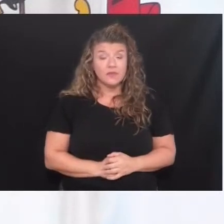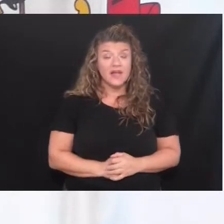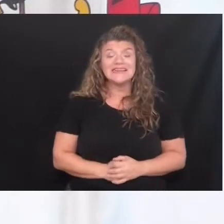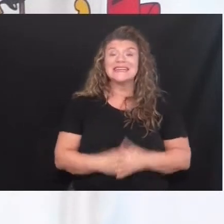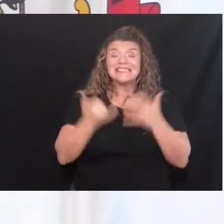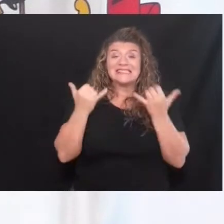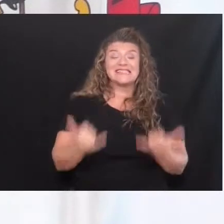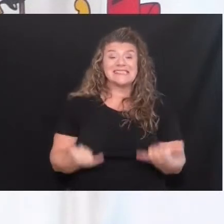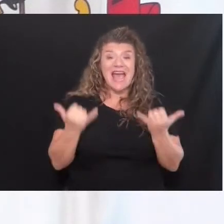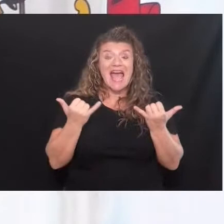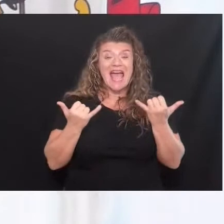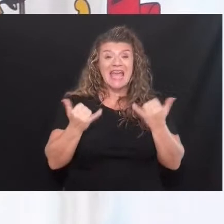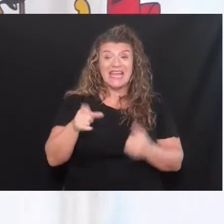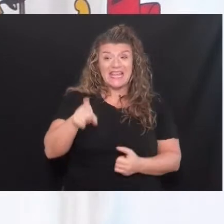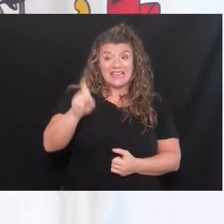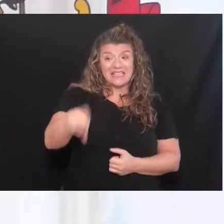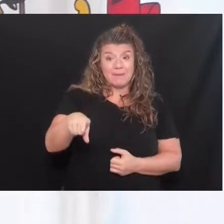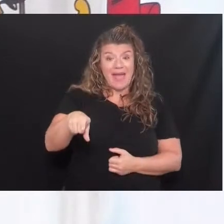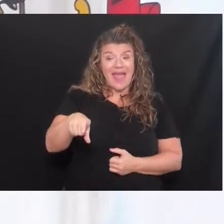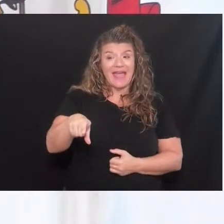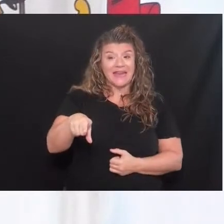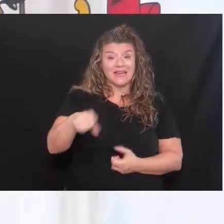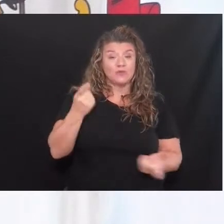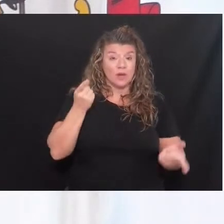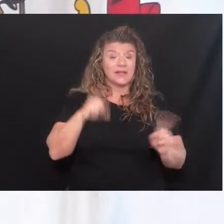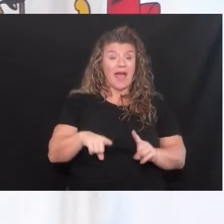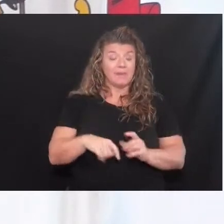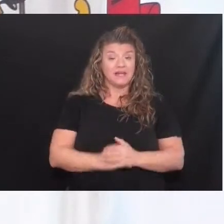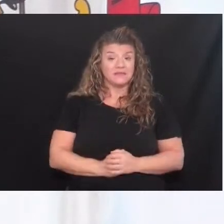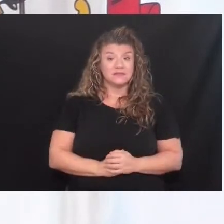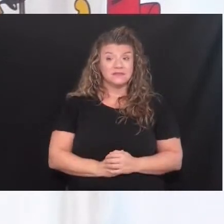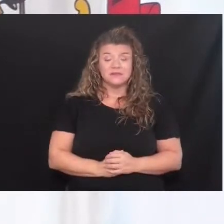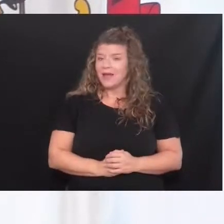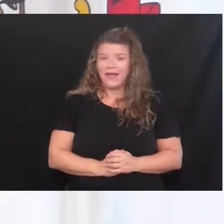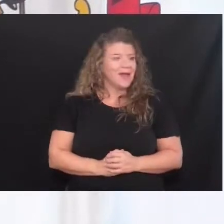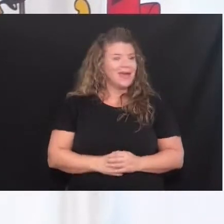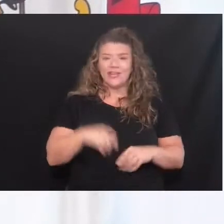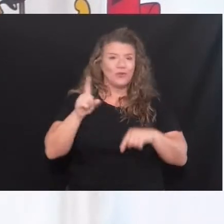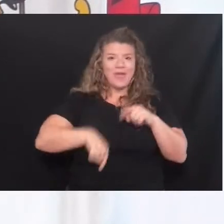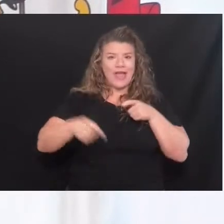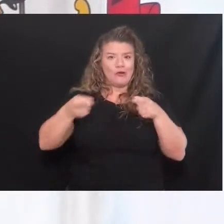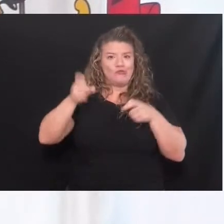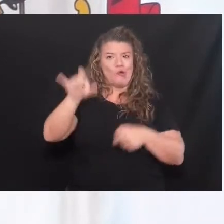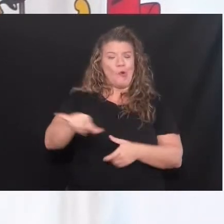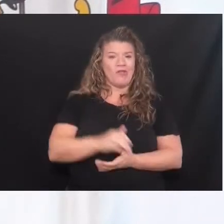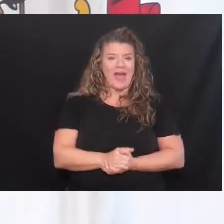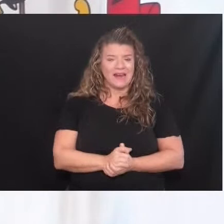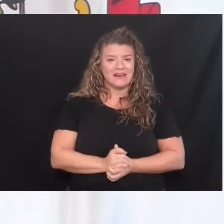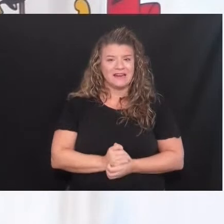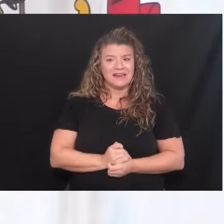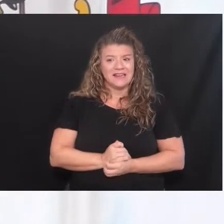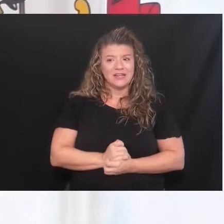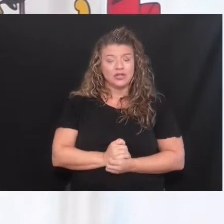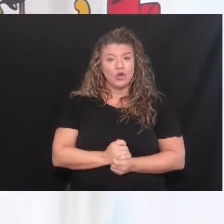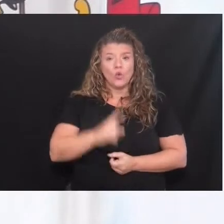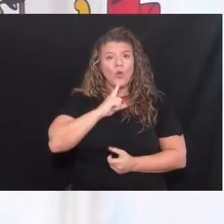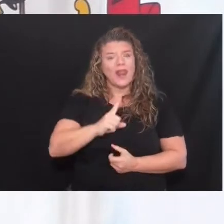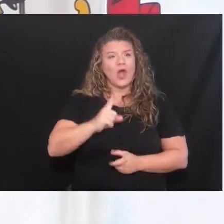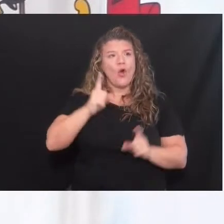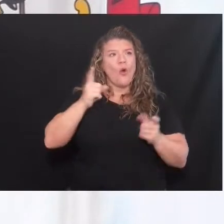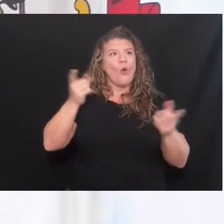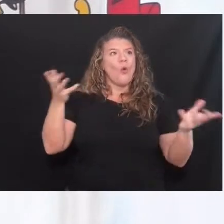the demand mongrel is out of the house, and it can't be controlled. Really and truly, supply rules the